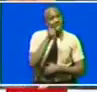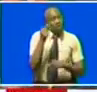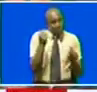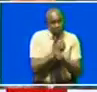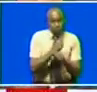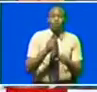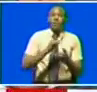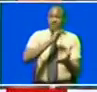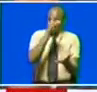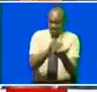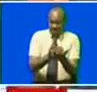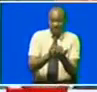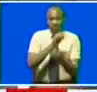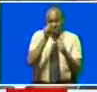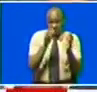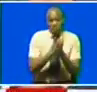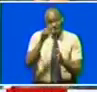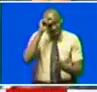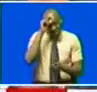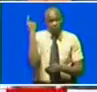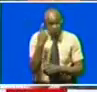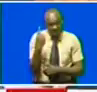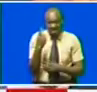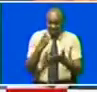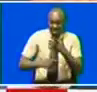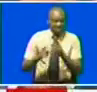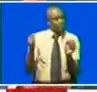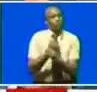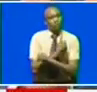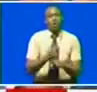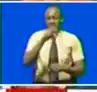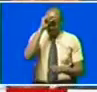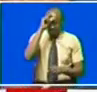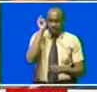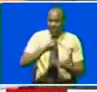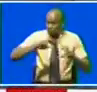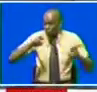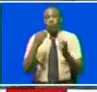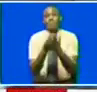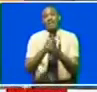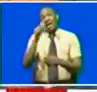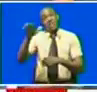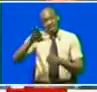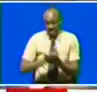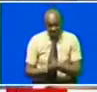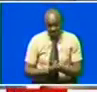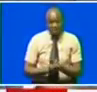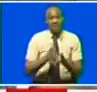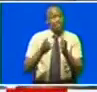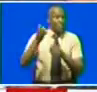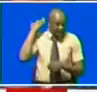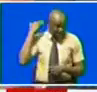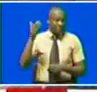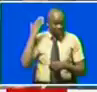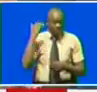to be funded, specifically, I say, from government exchequer, that one. So the government has to look for money elsewhere. So in the past, of course,